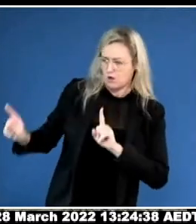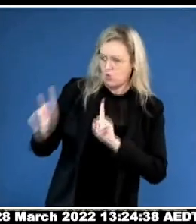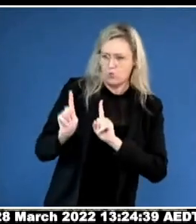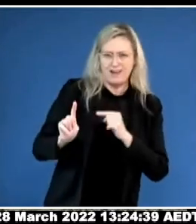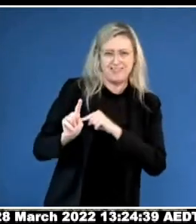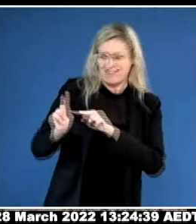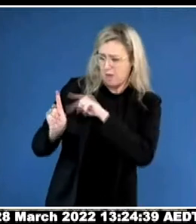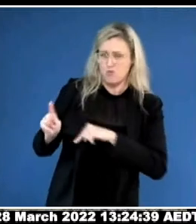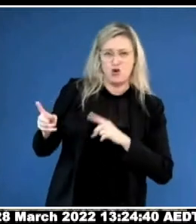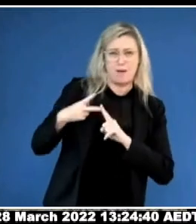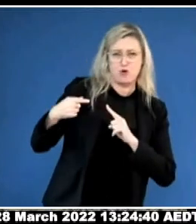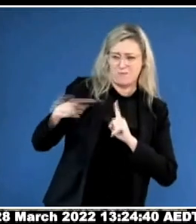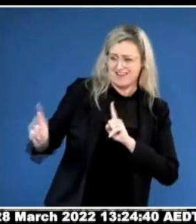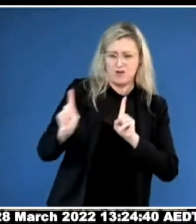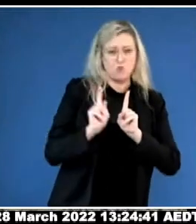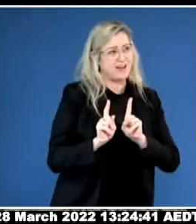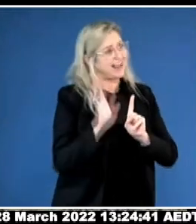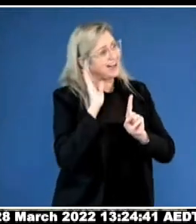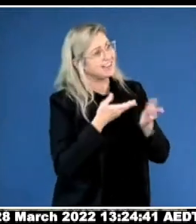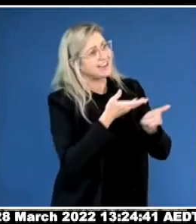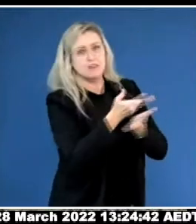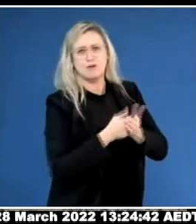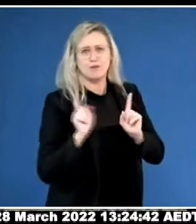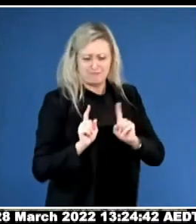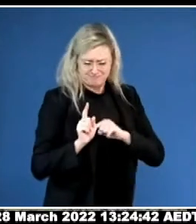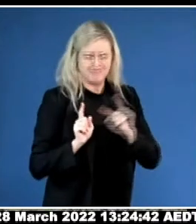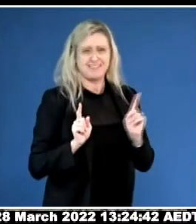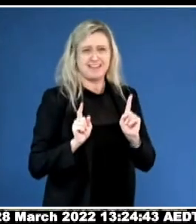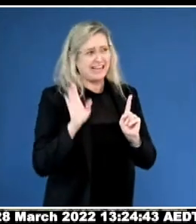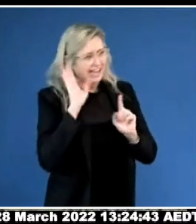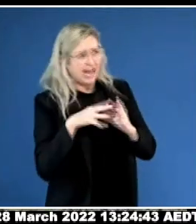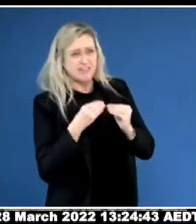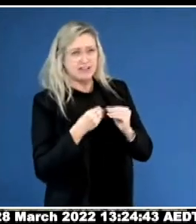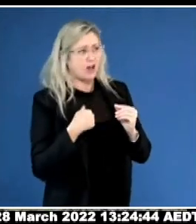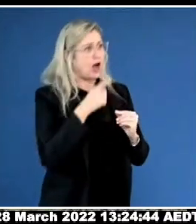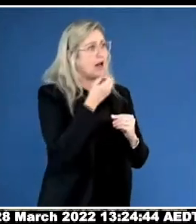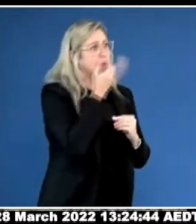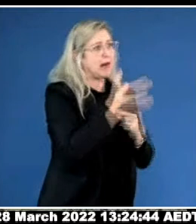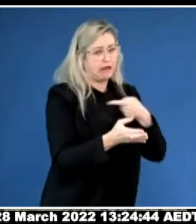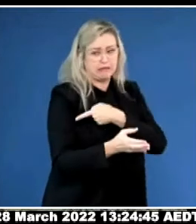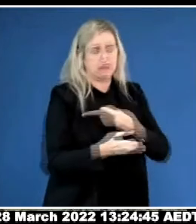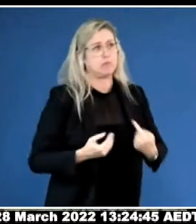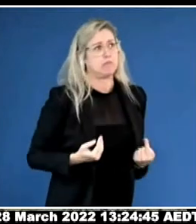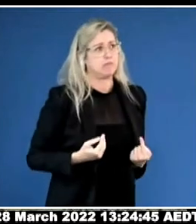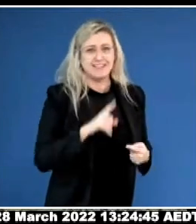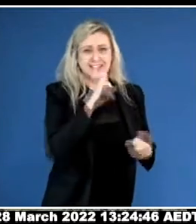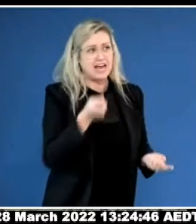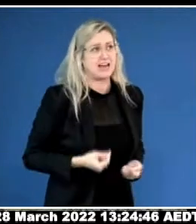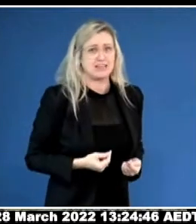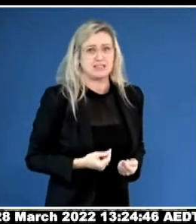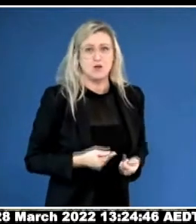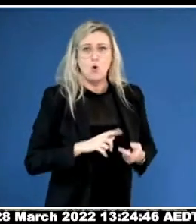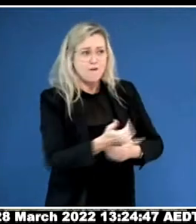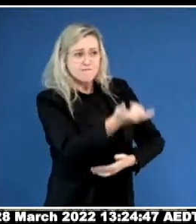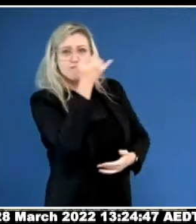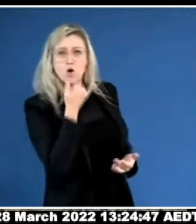phone, because we're doing phone consults at the moment because of COVID. It is not safe to have those conversations with someone when you do not know who is listening. That puts people